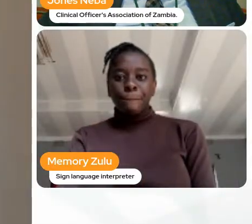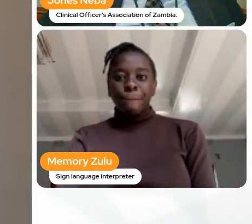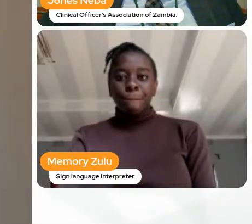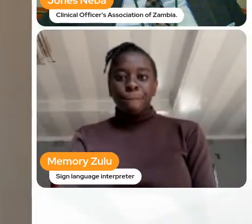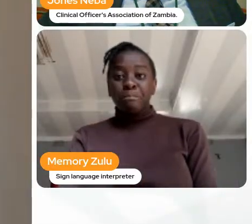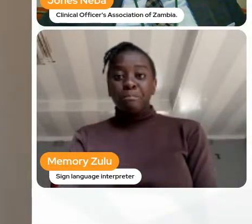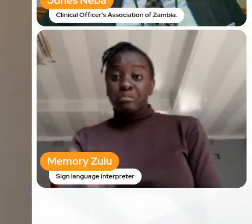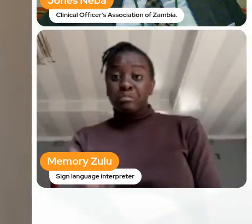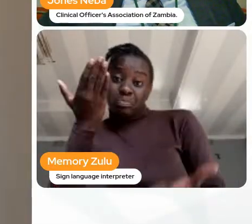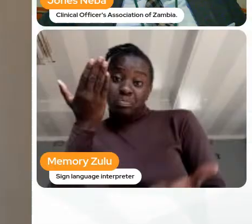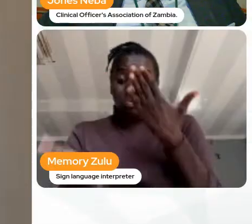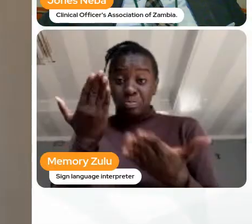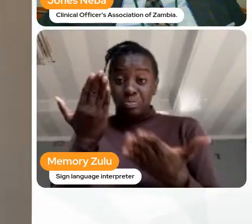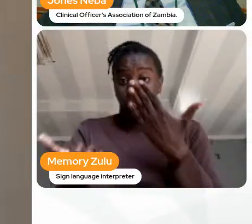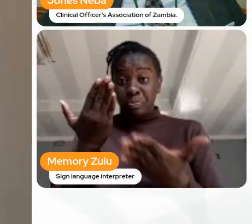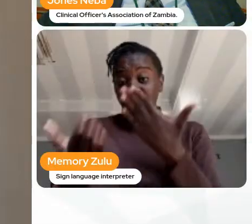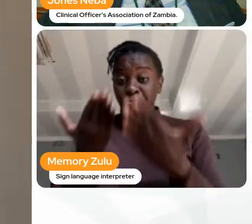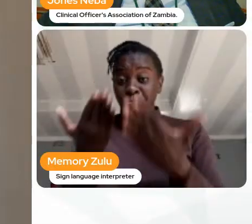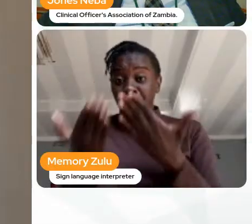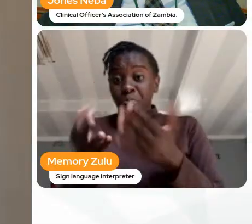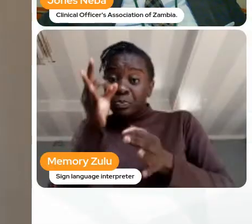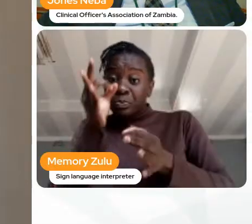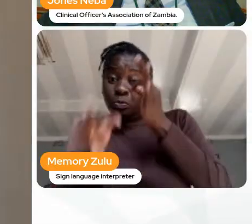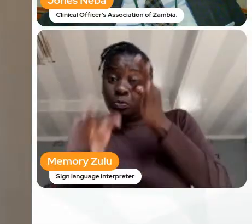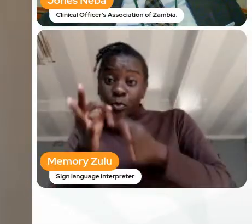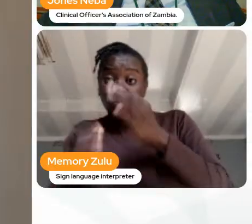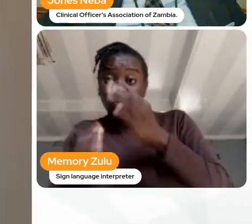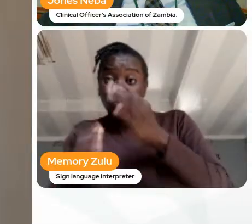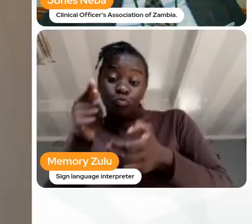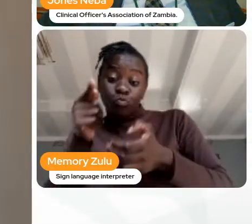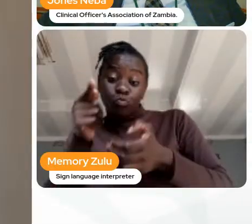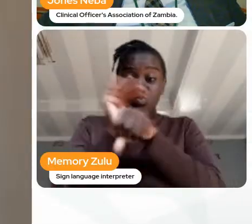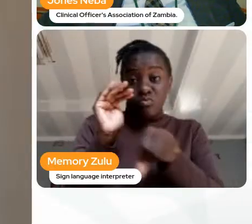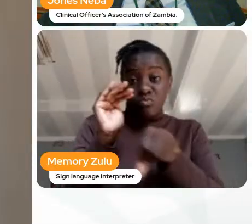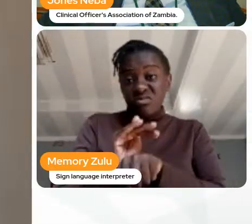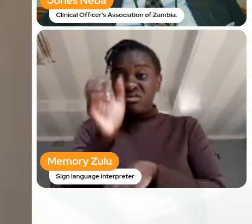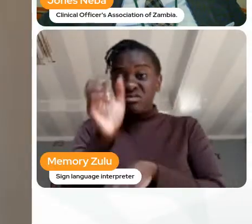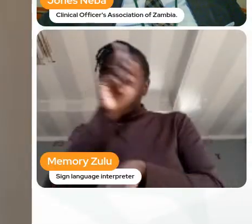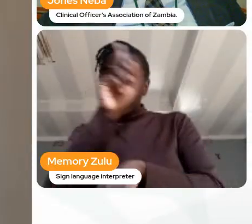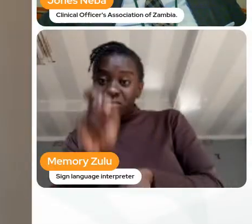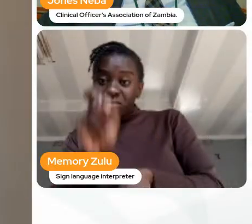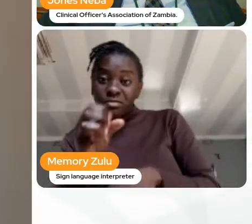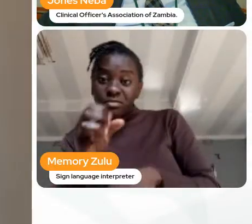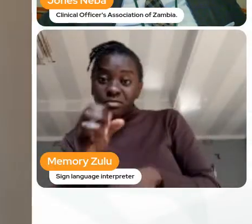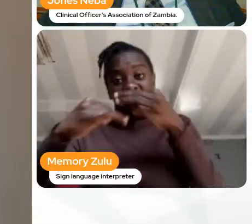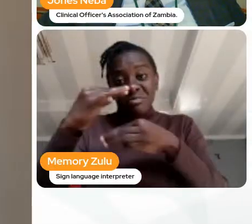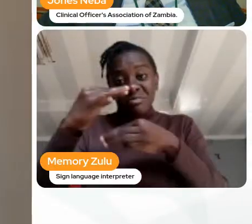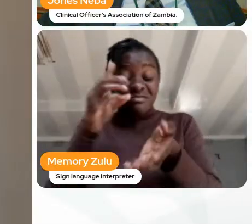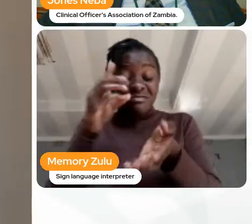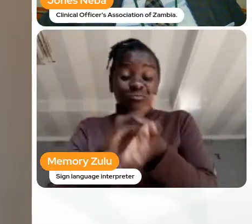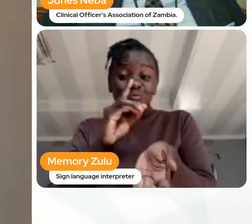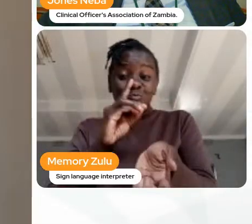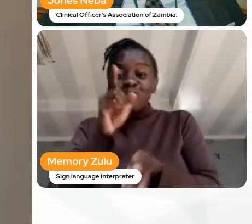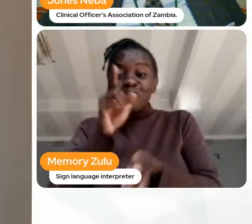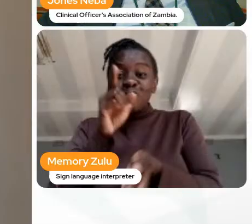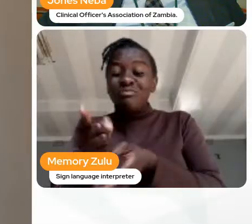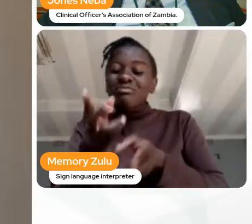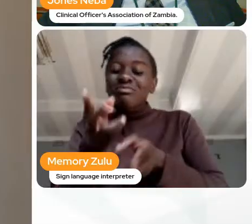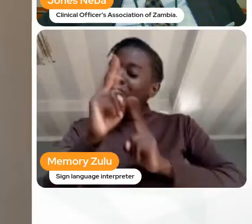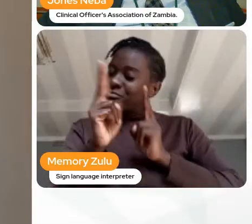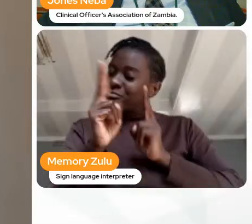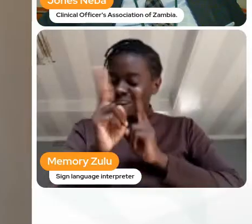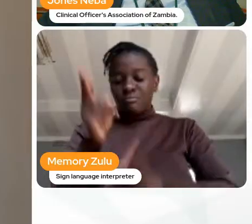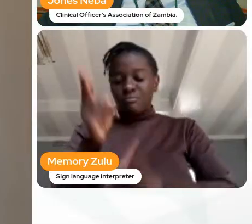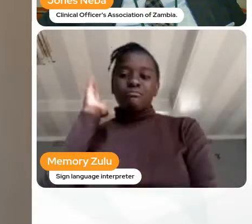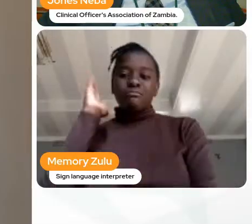that you really need from Doc. So this is the time you can ask and interact with Doc here. So, Doc,